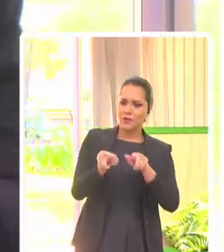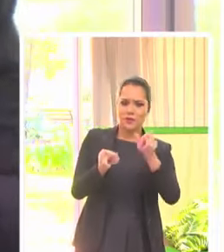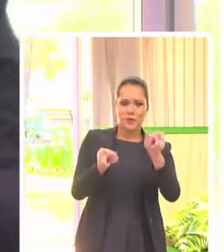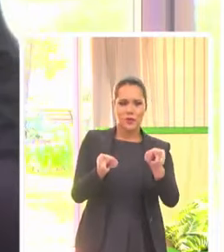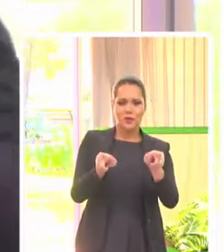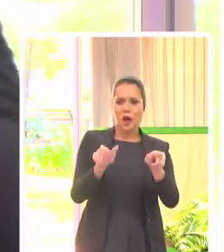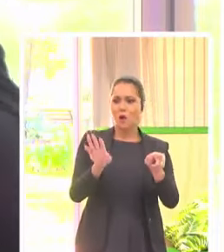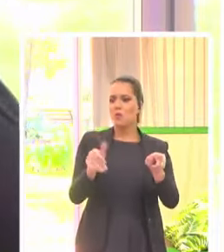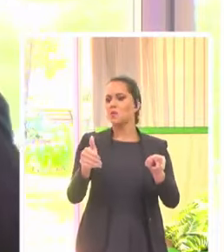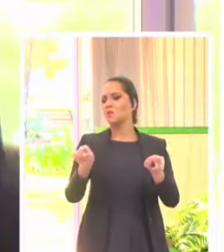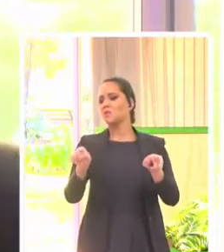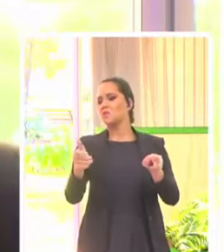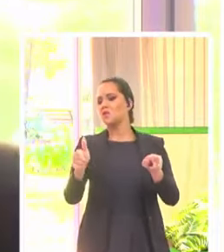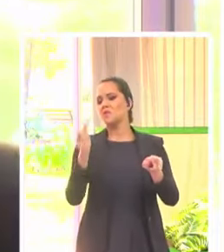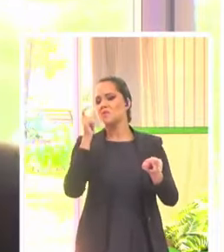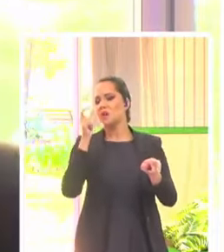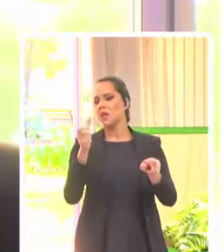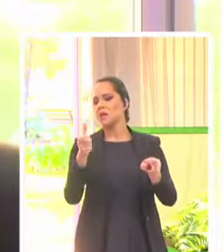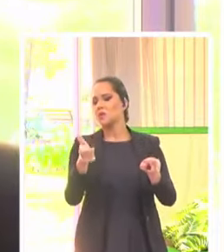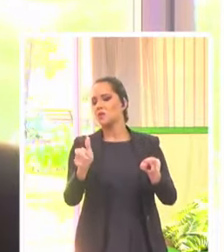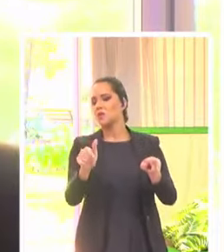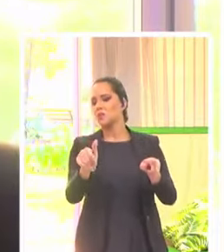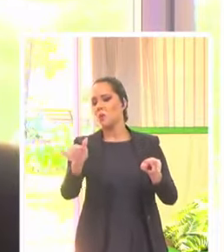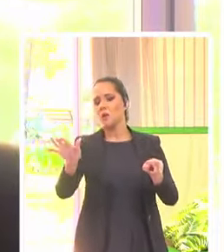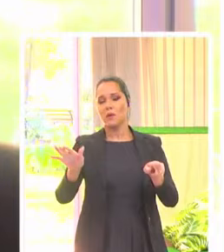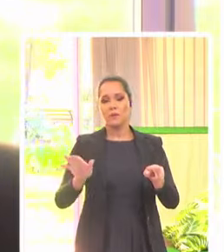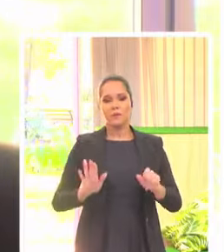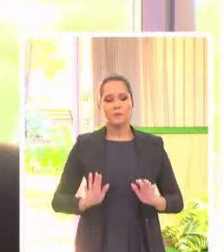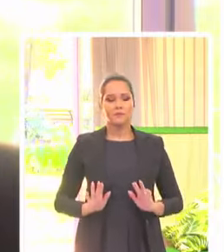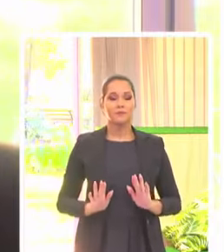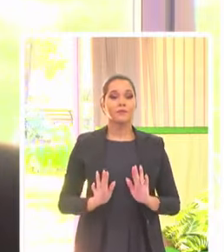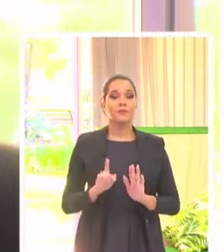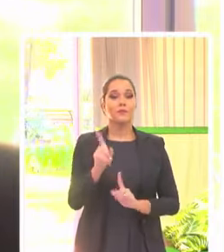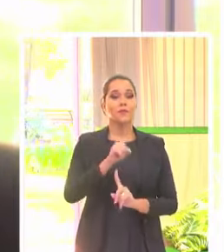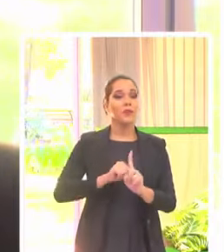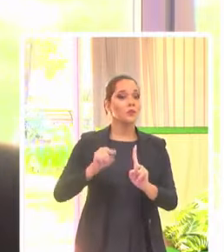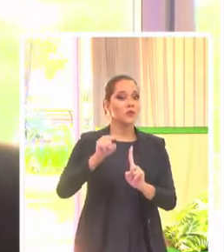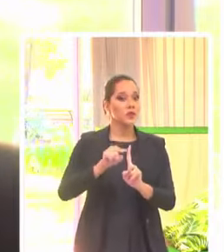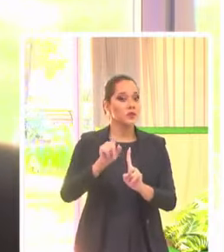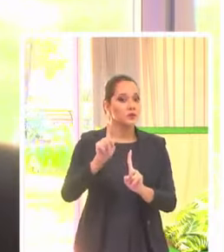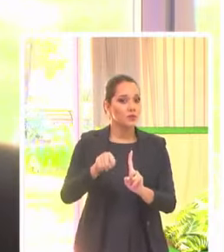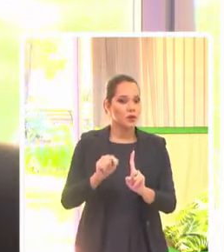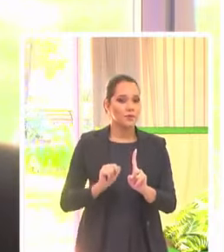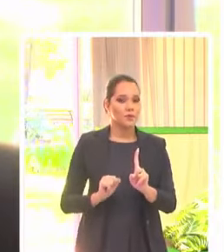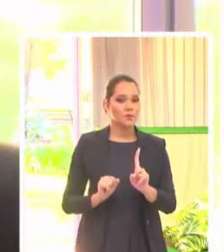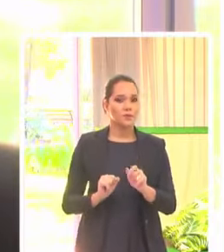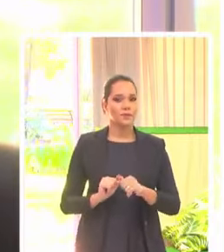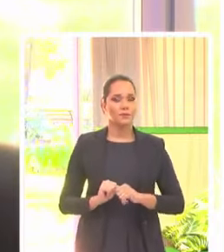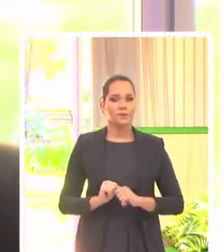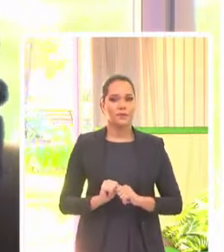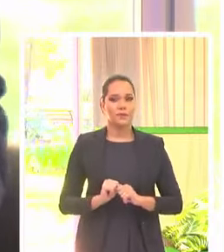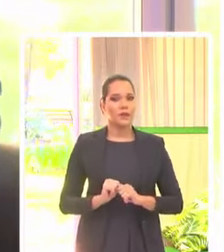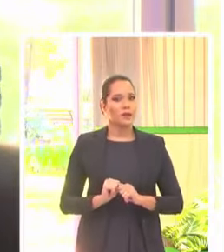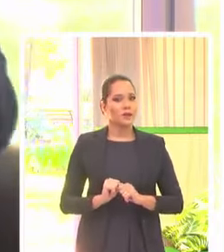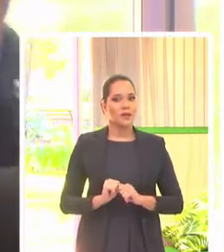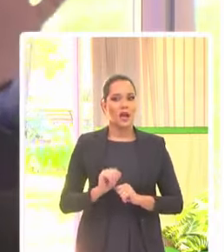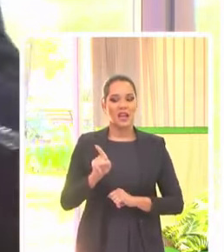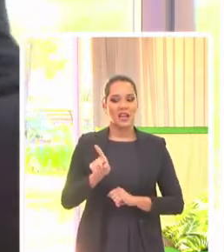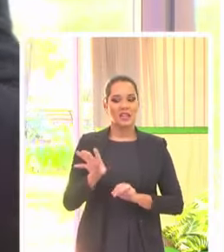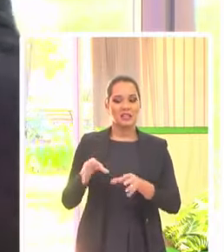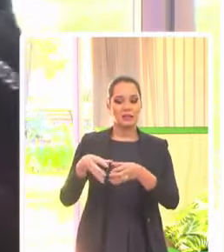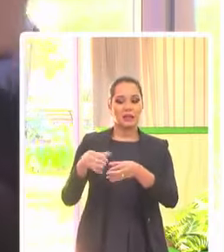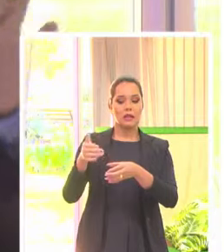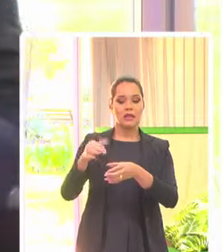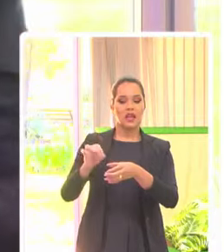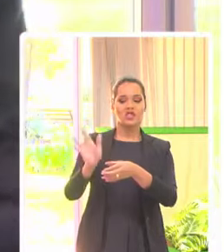So the objective is not that you take those 10 and say bye-bye, you know,